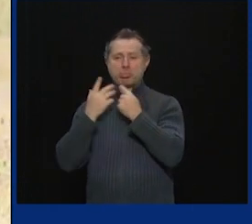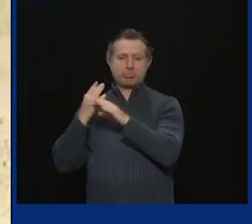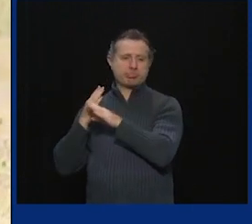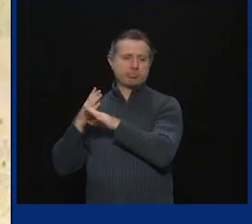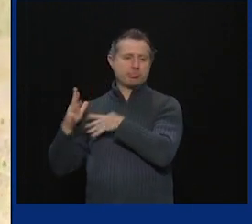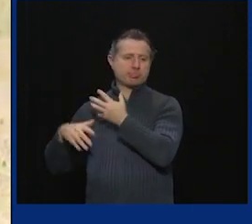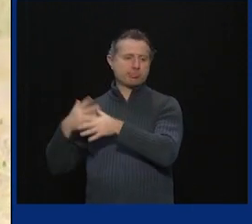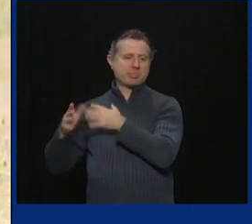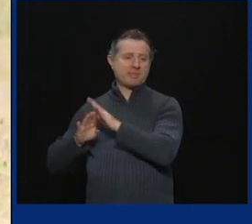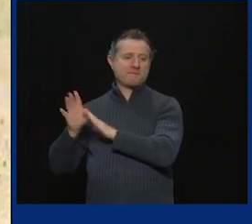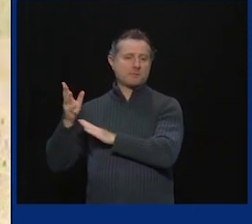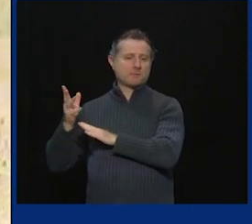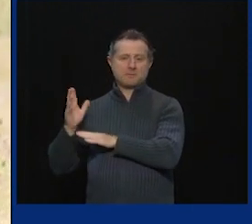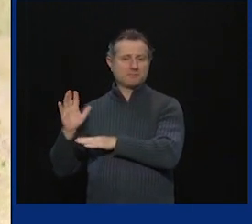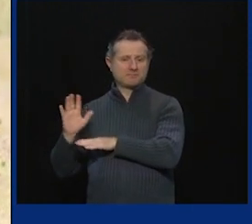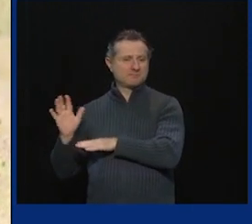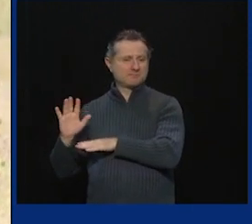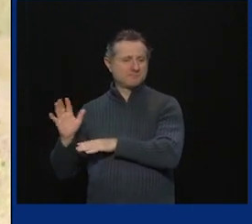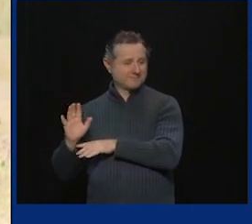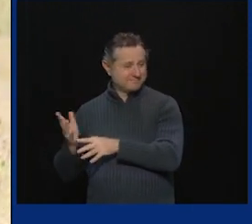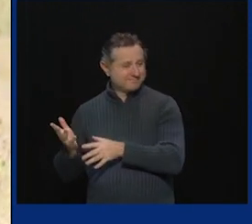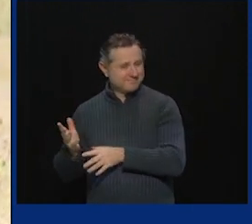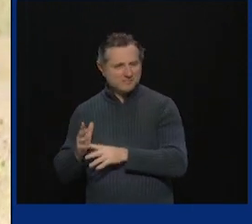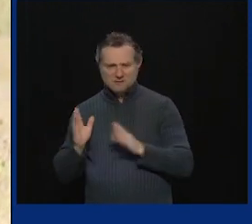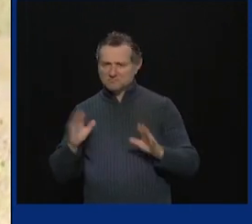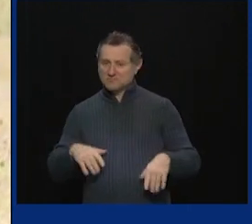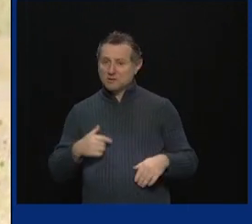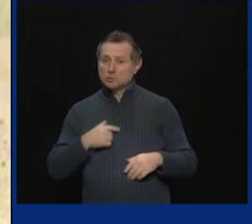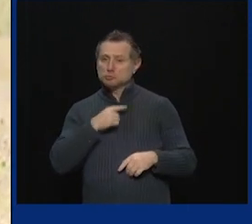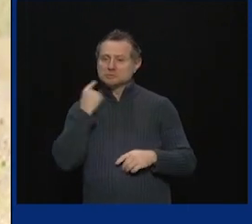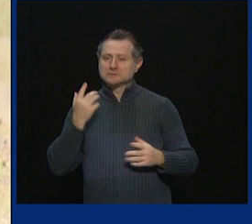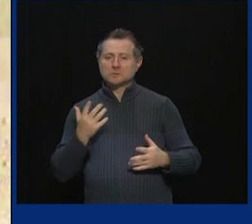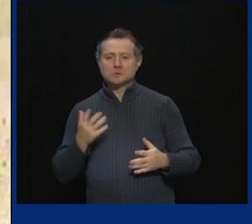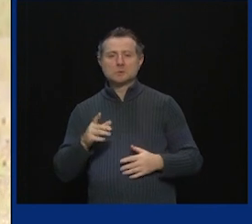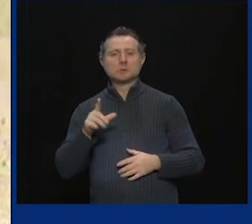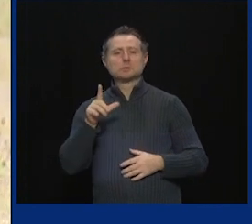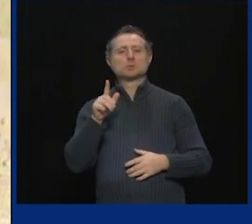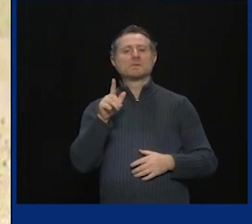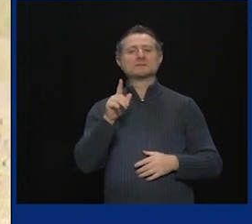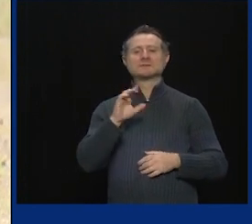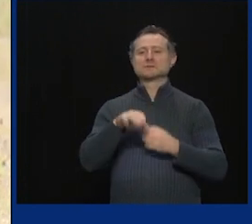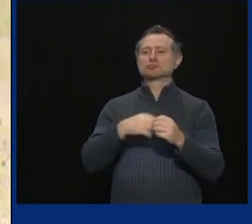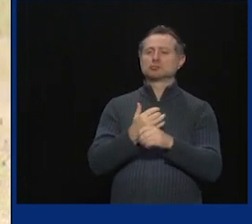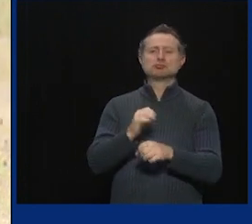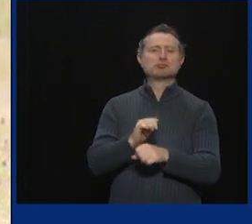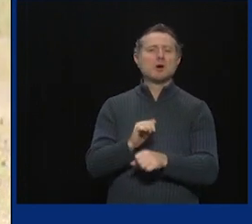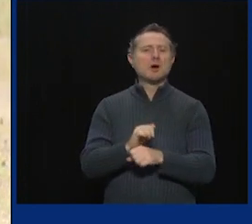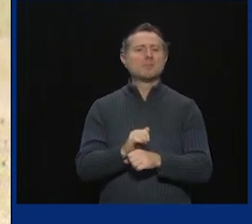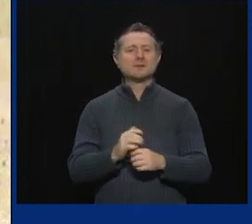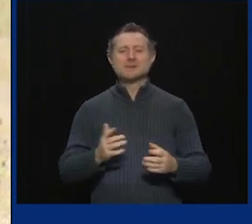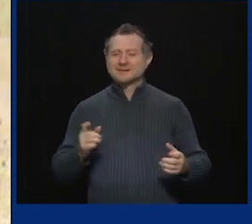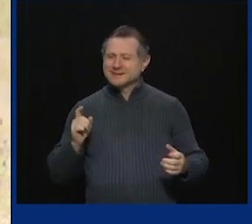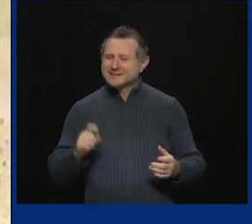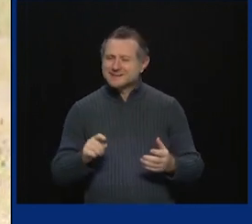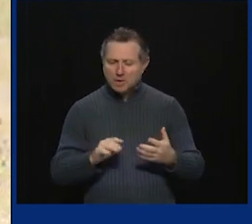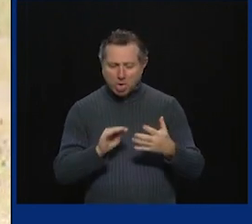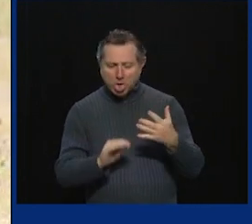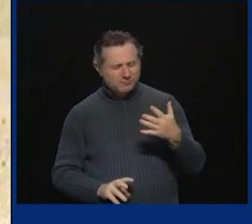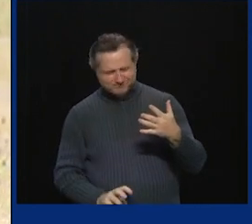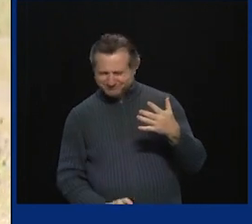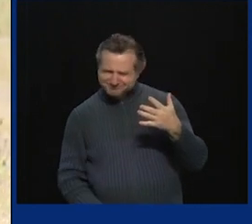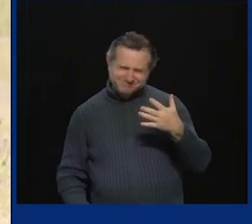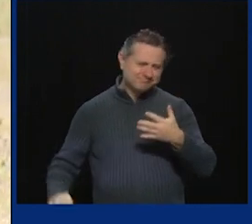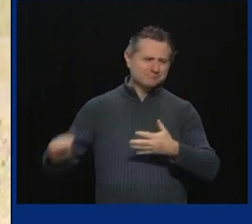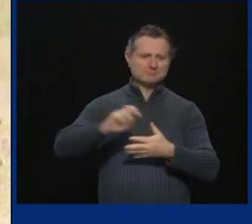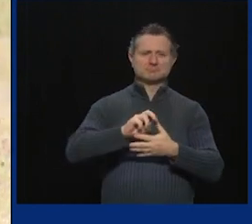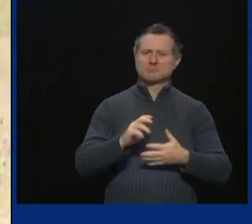century jobs are at stake, ladies and gentlemen. 21st century jobs are at stake and must be prioritized across New York State.